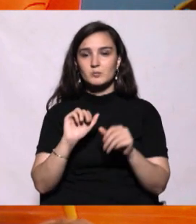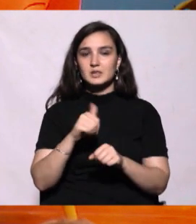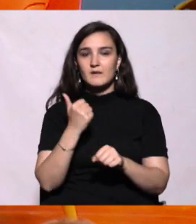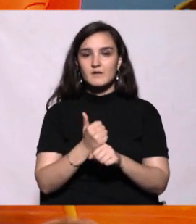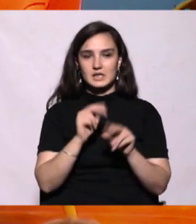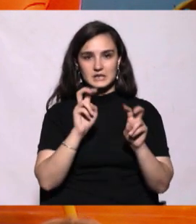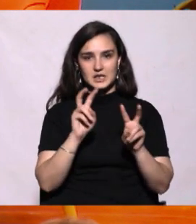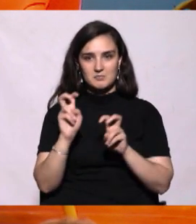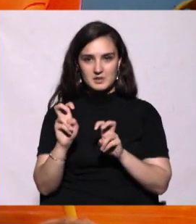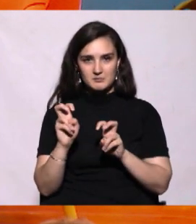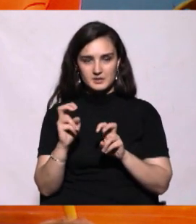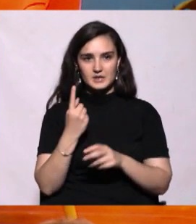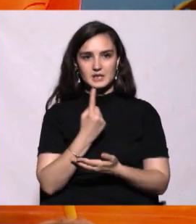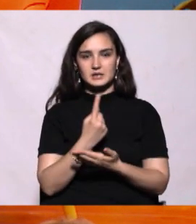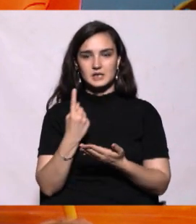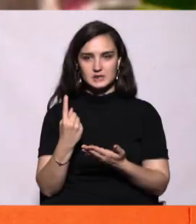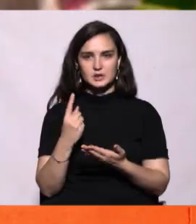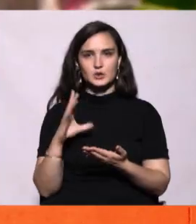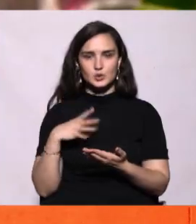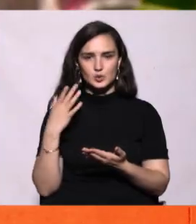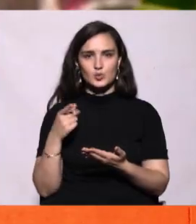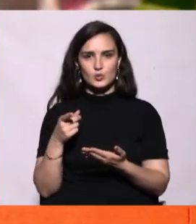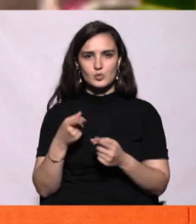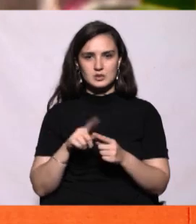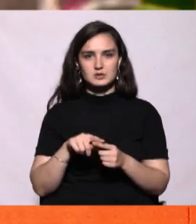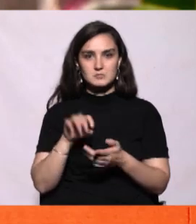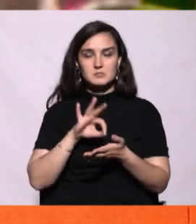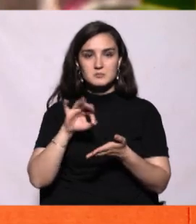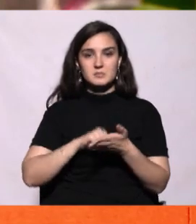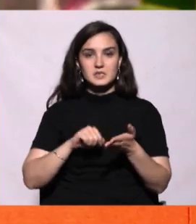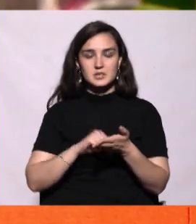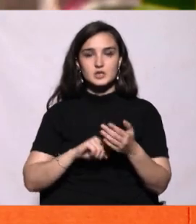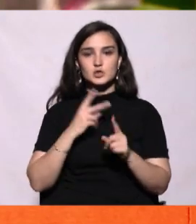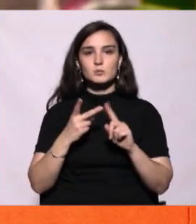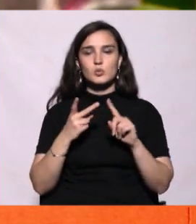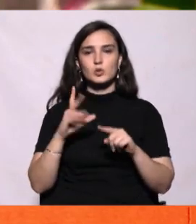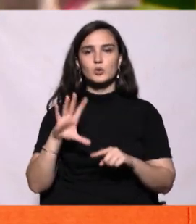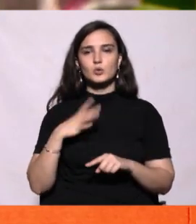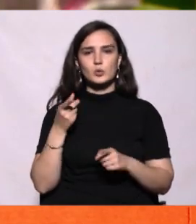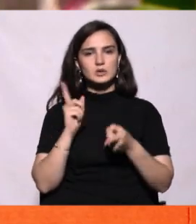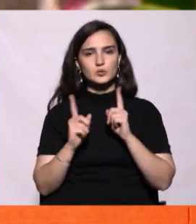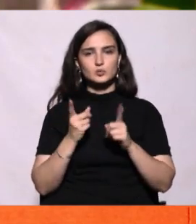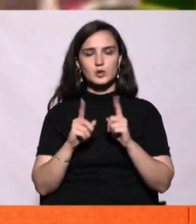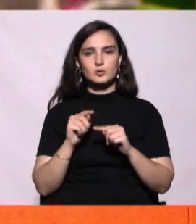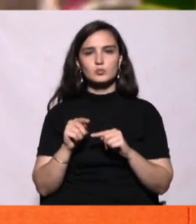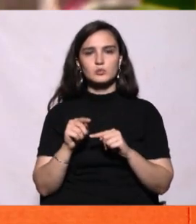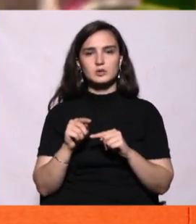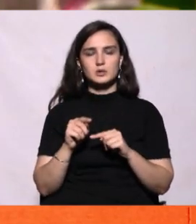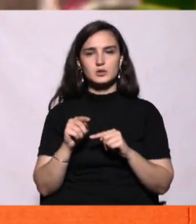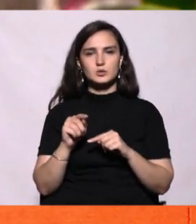main themes, one of which was the power of reason, and the second one we had natural